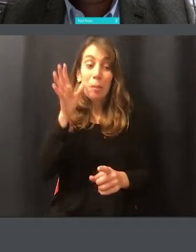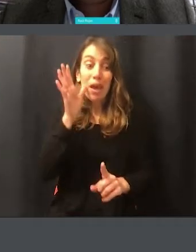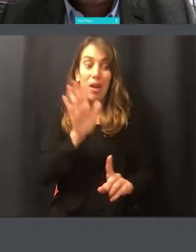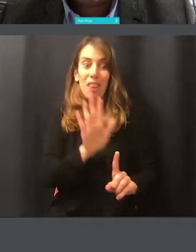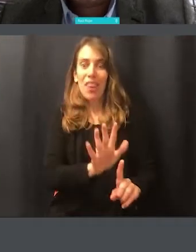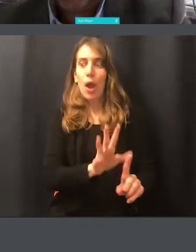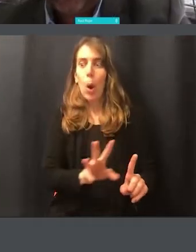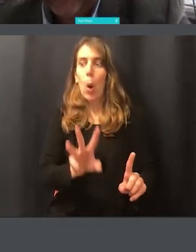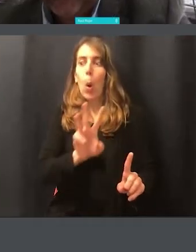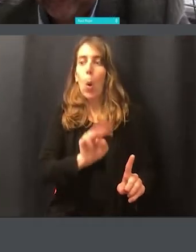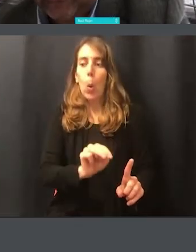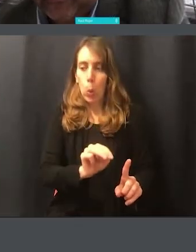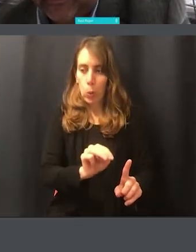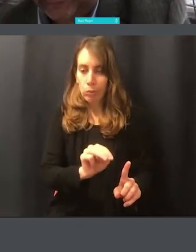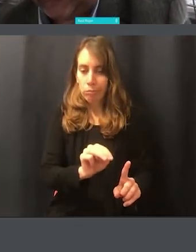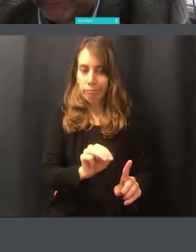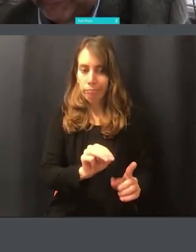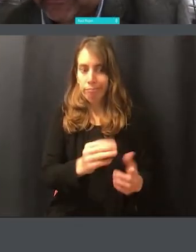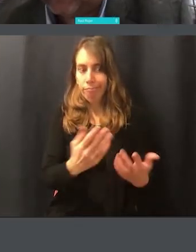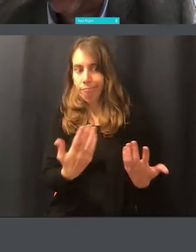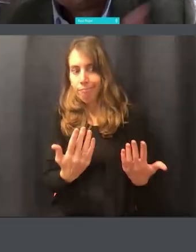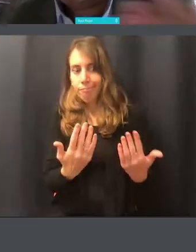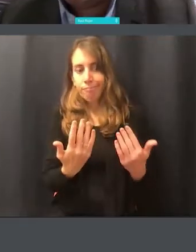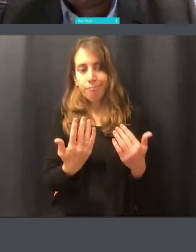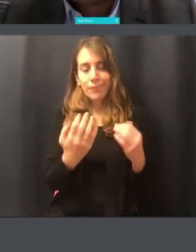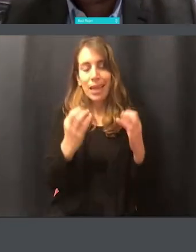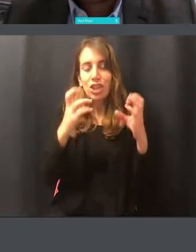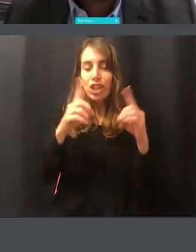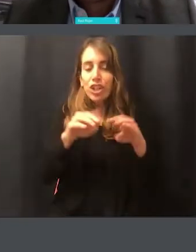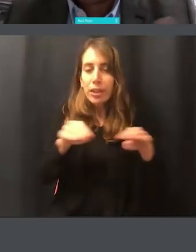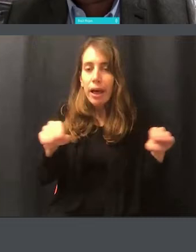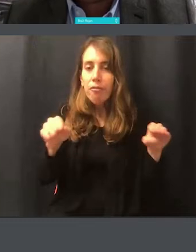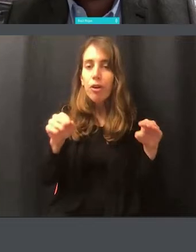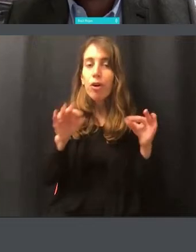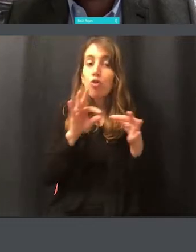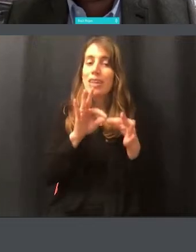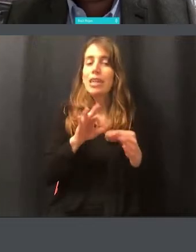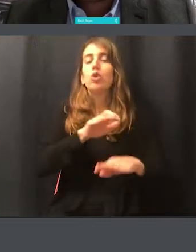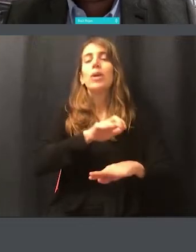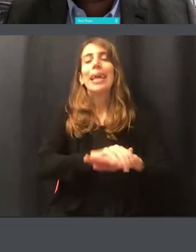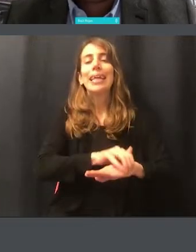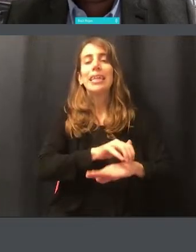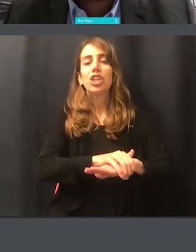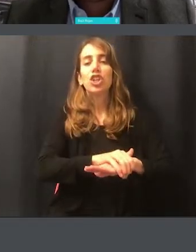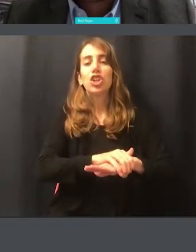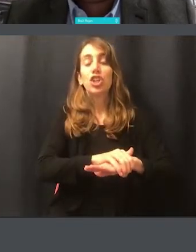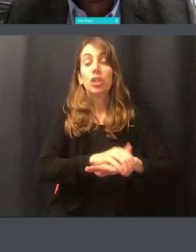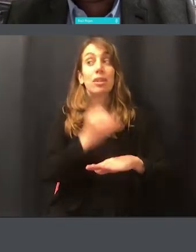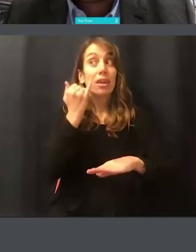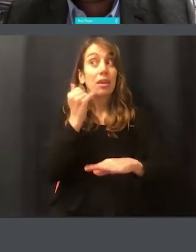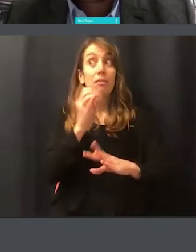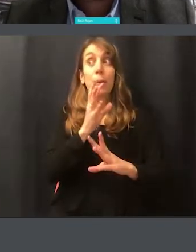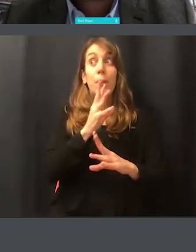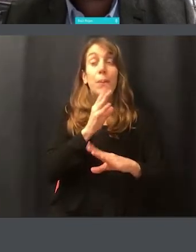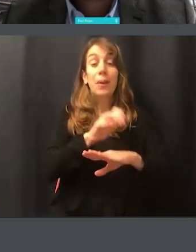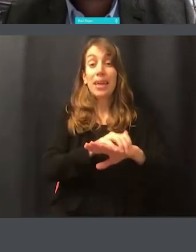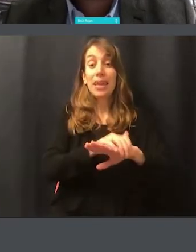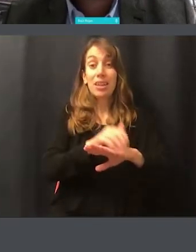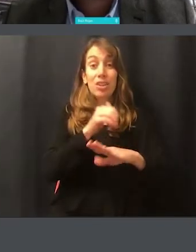or lack of ability, or education, right, in English, which sometimes can really affect your earning power, at least in the United